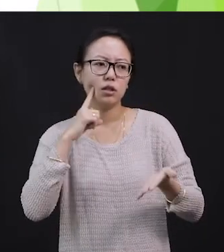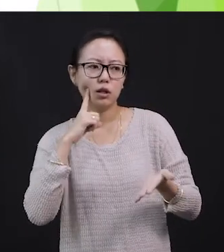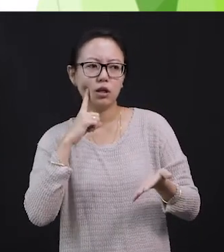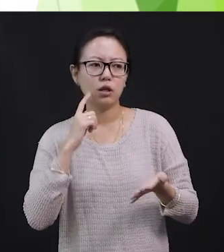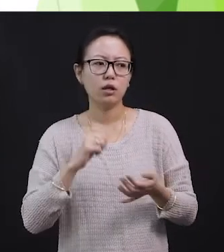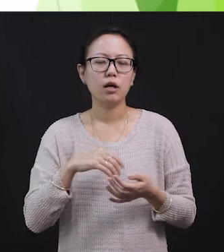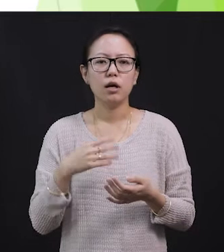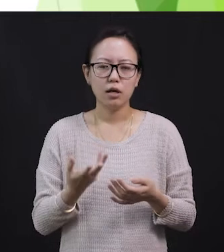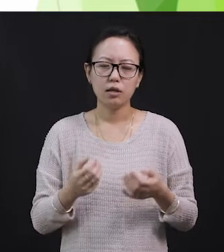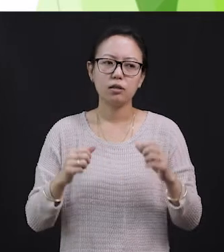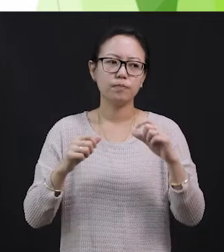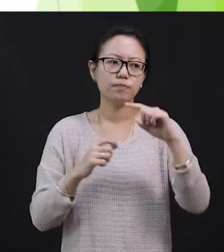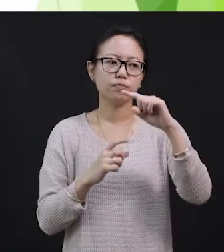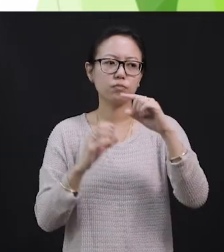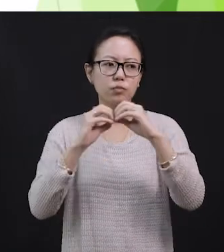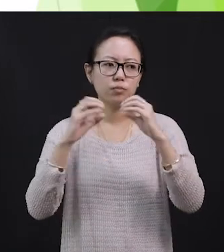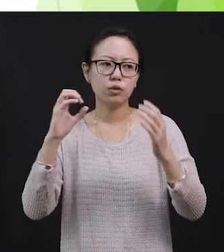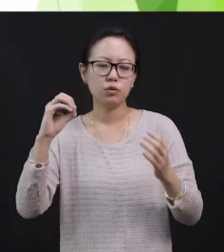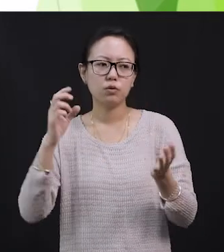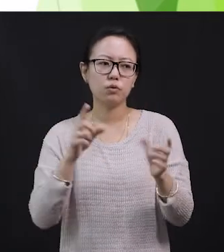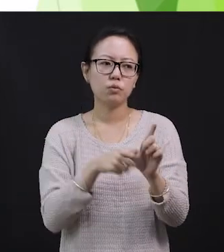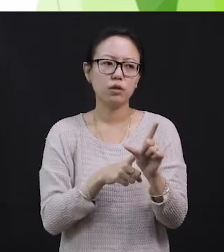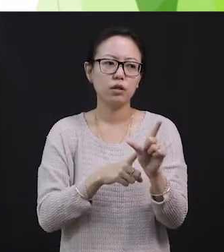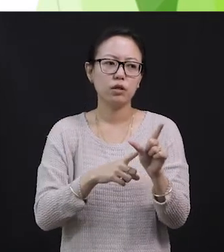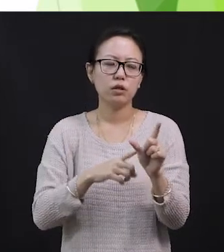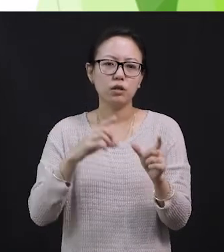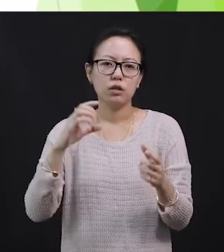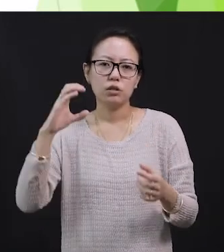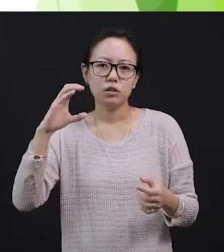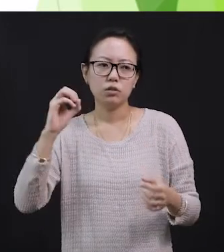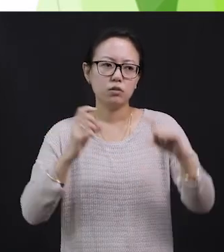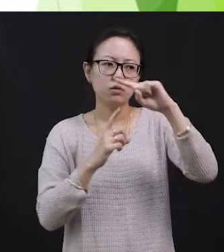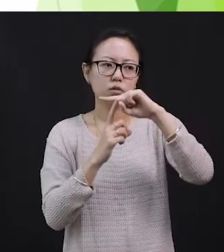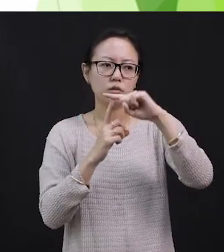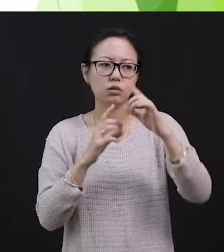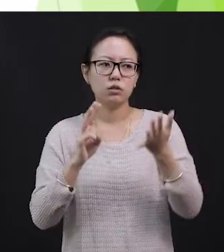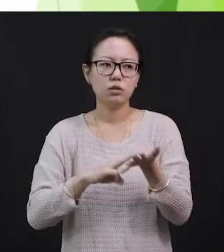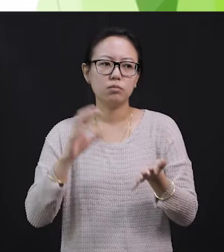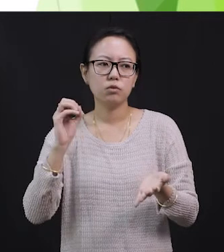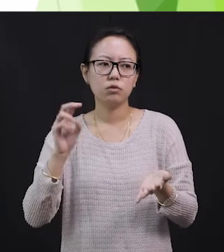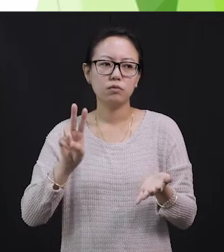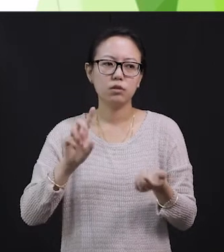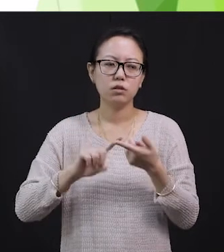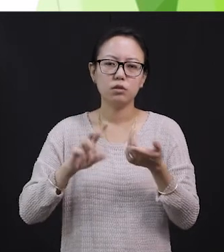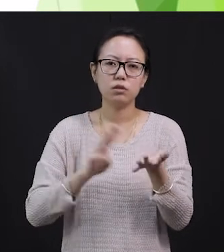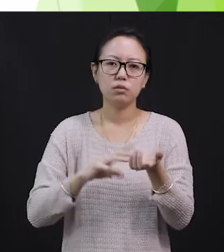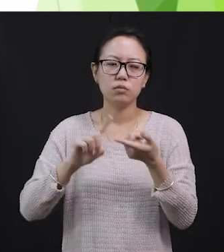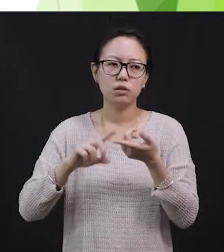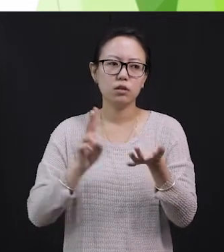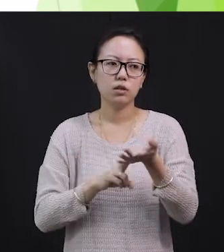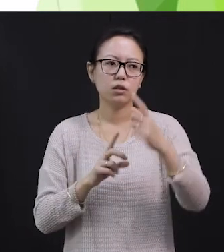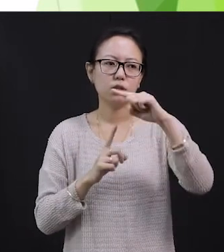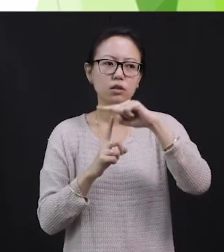over from the British factories. So this was the movement of boycotting of goods that was made in other countries